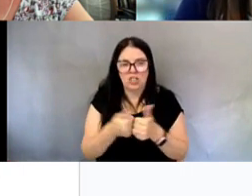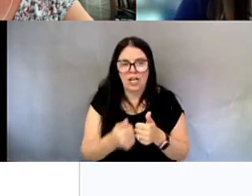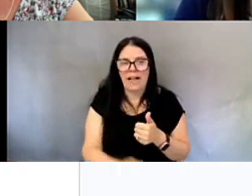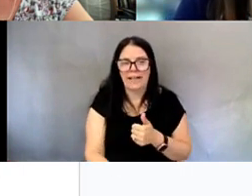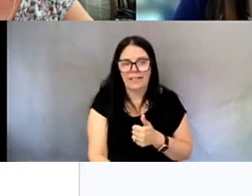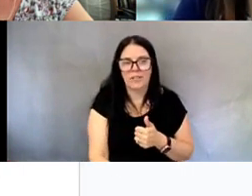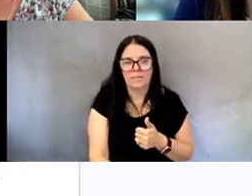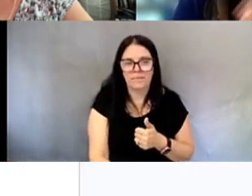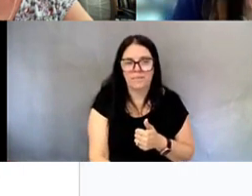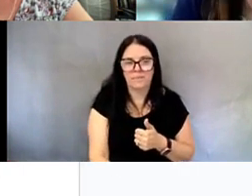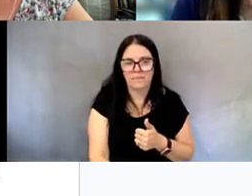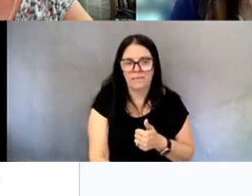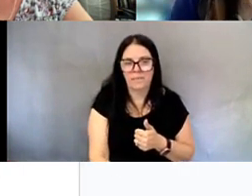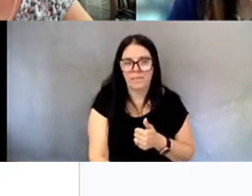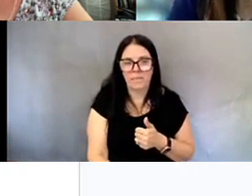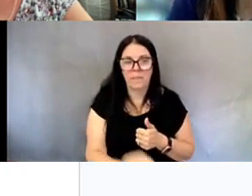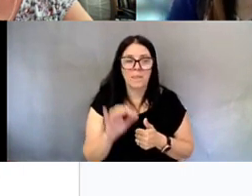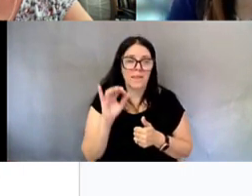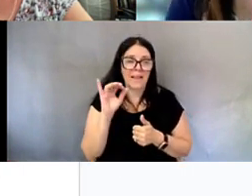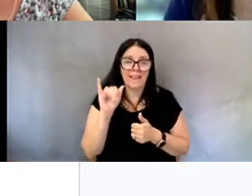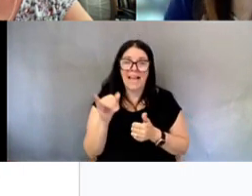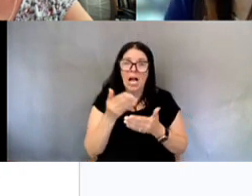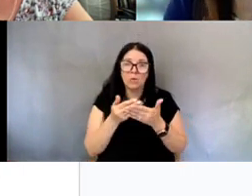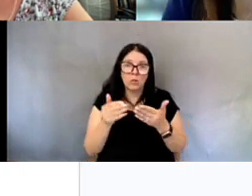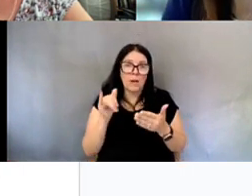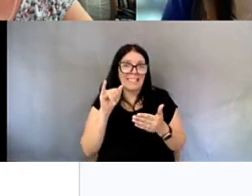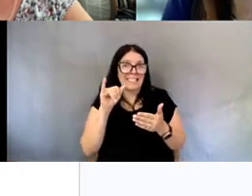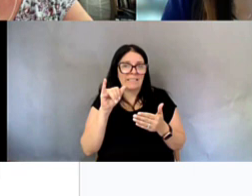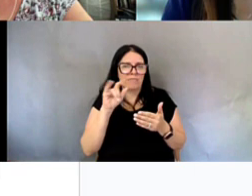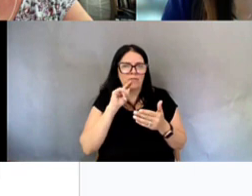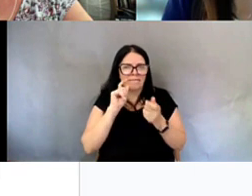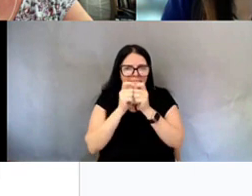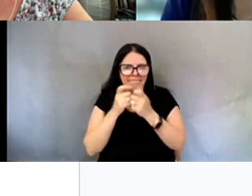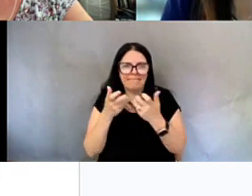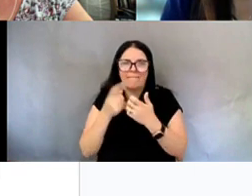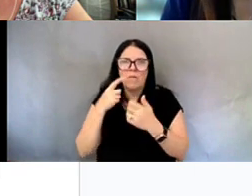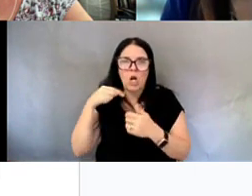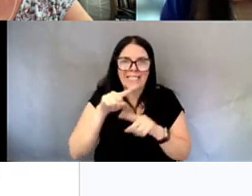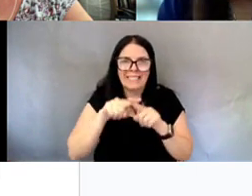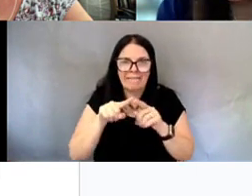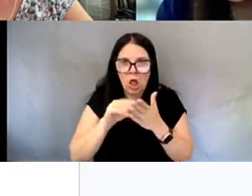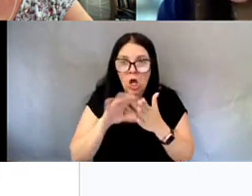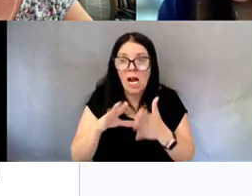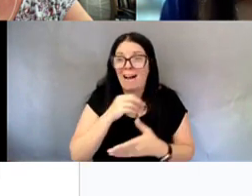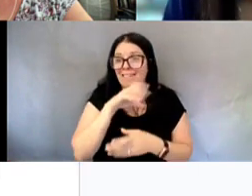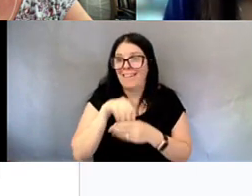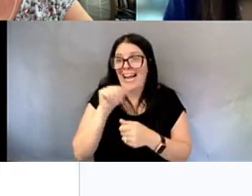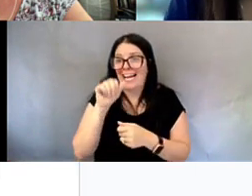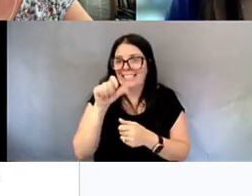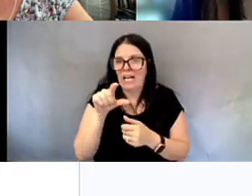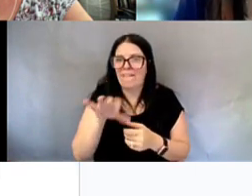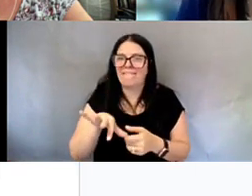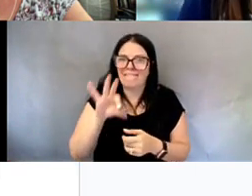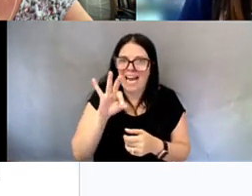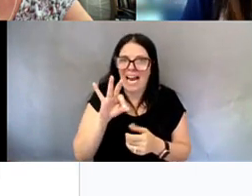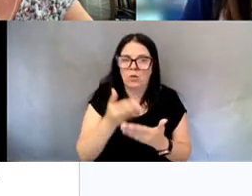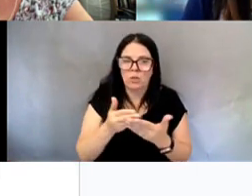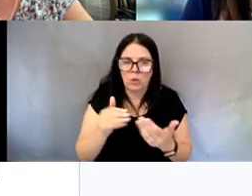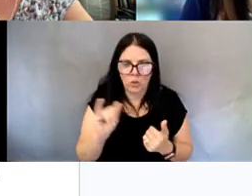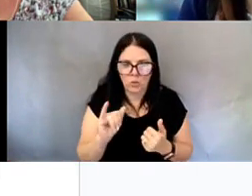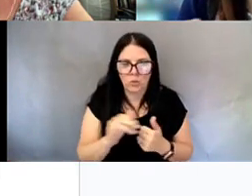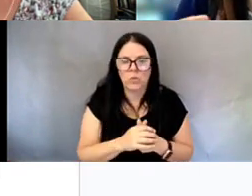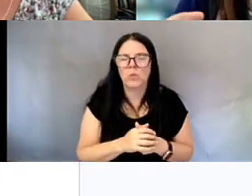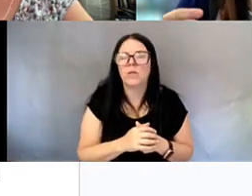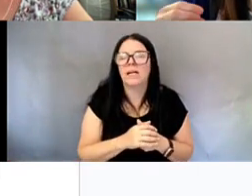adapting resources for various learners, and within the ASL stream, also finding resources